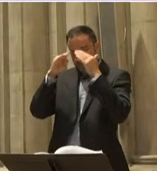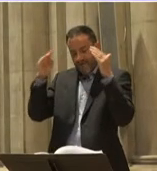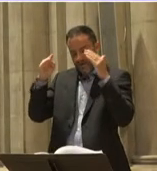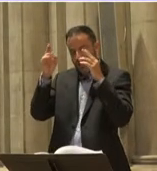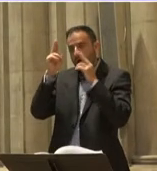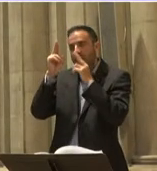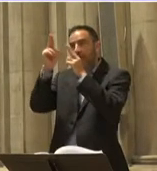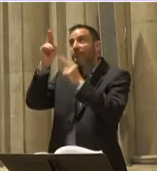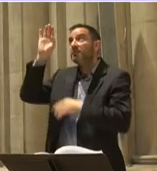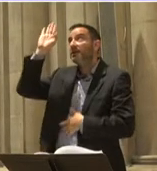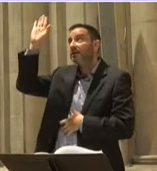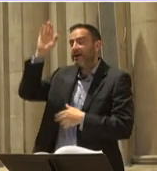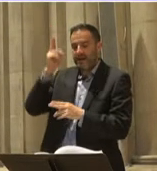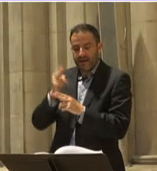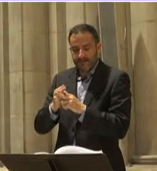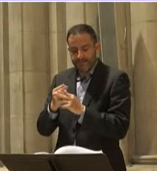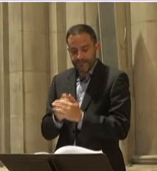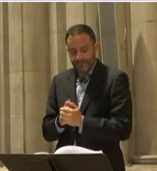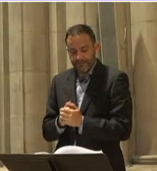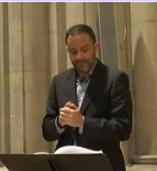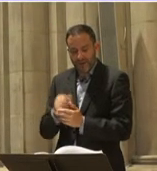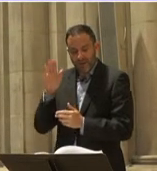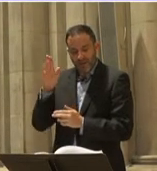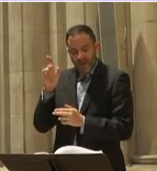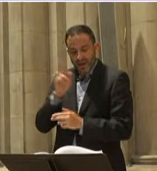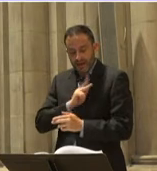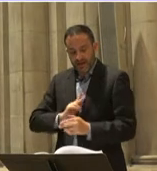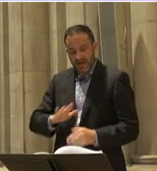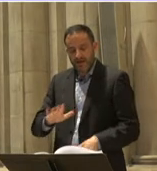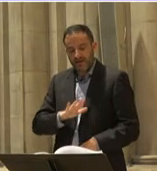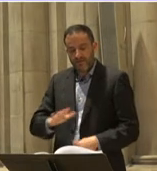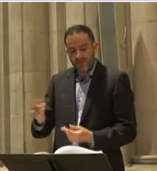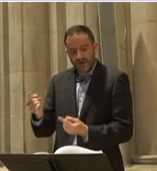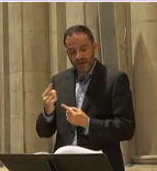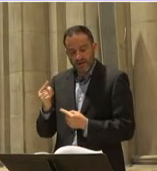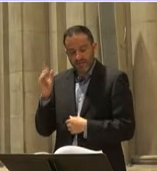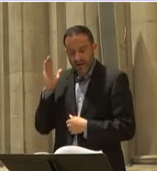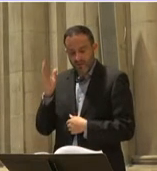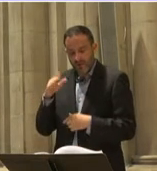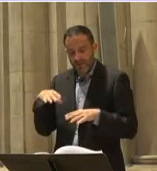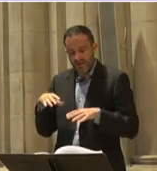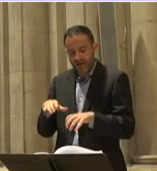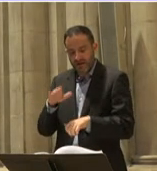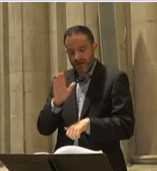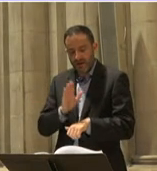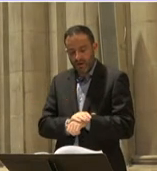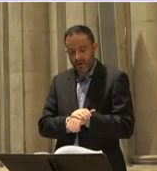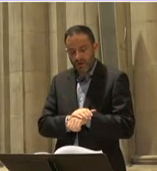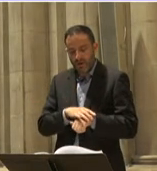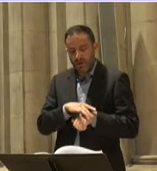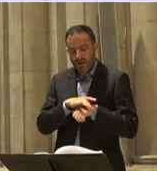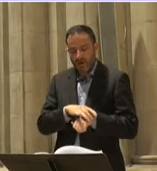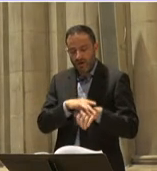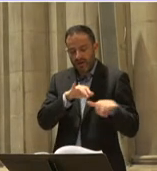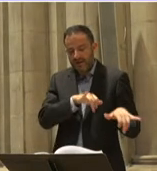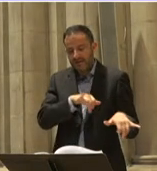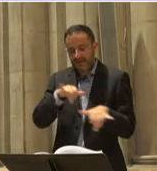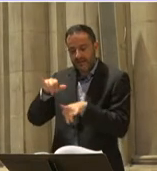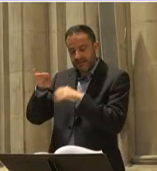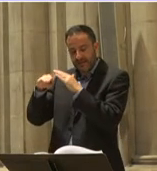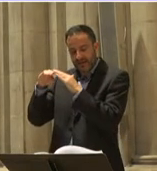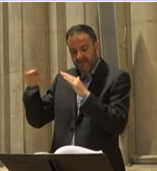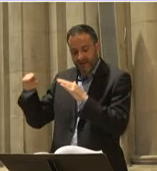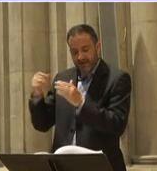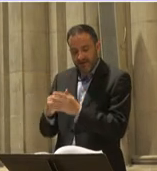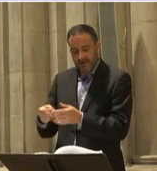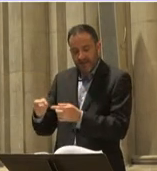heaven, hallowed be thy name. Thy kingdom come, thy will be done, on earth as it is